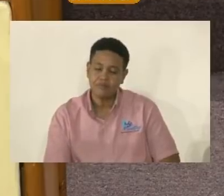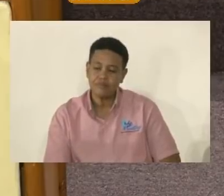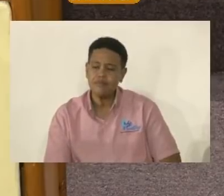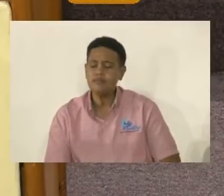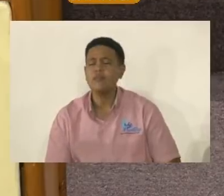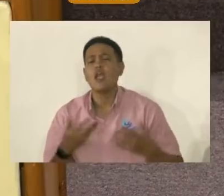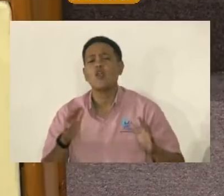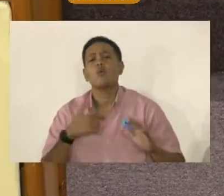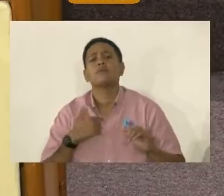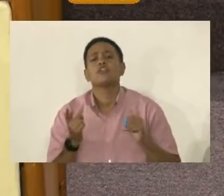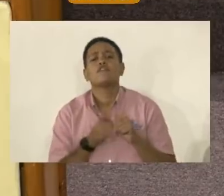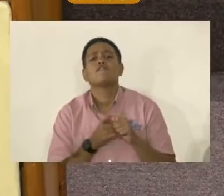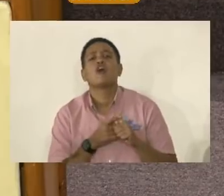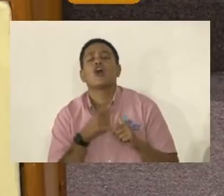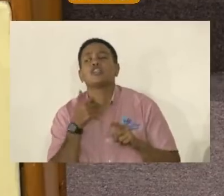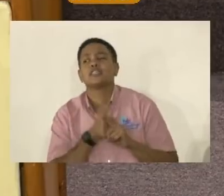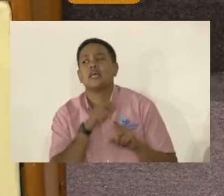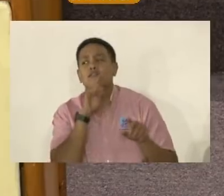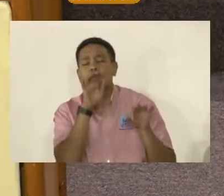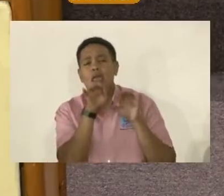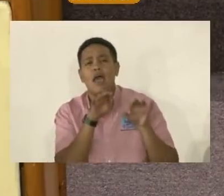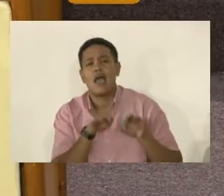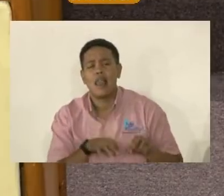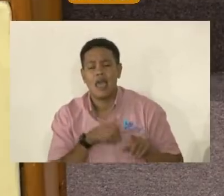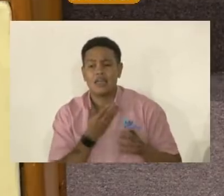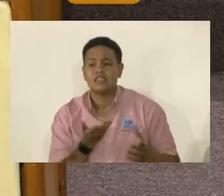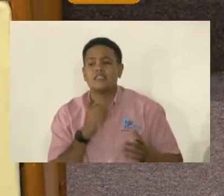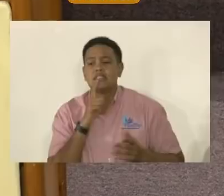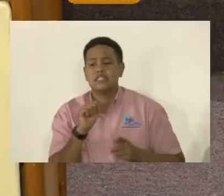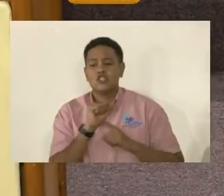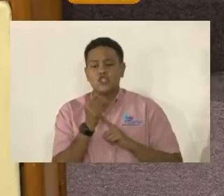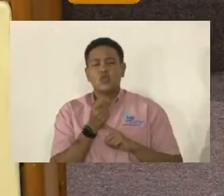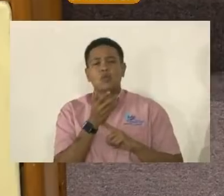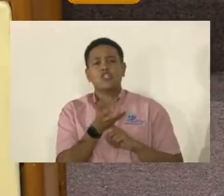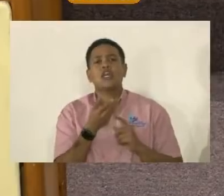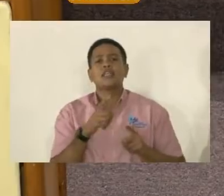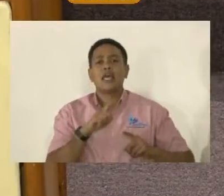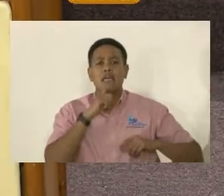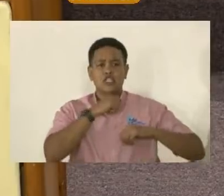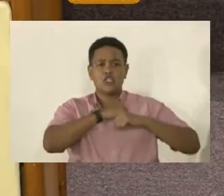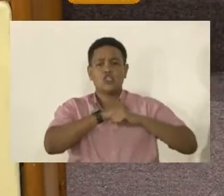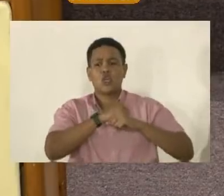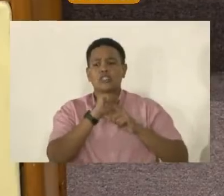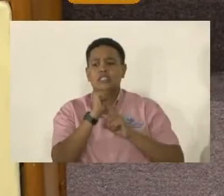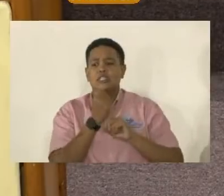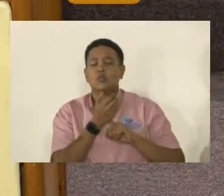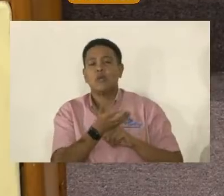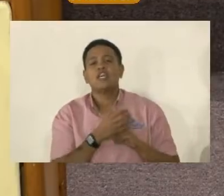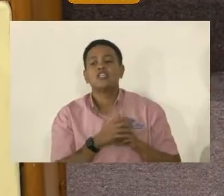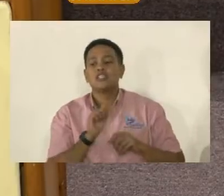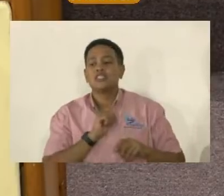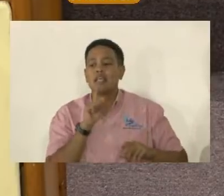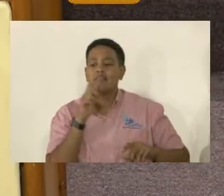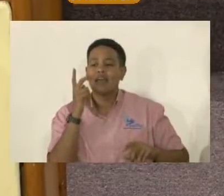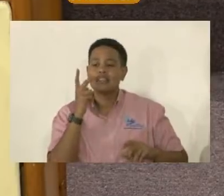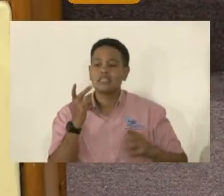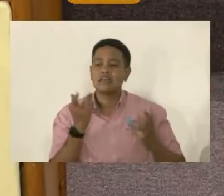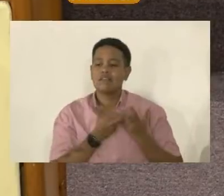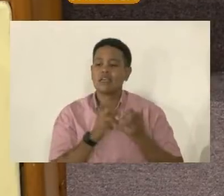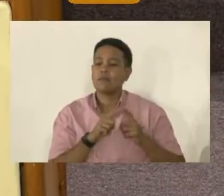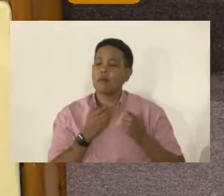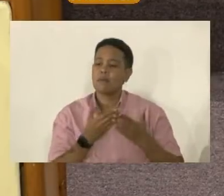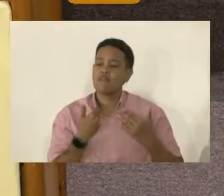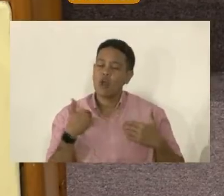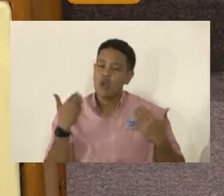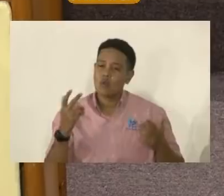Allow me to first highlight the security situation as I see it. And before I dive